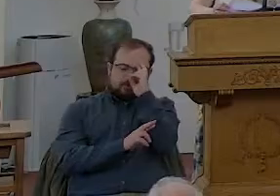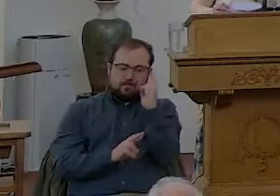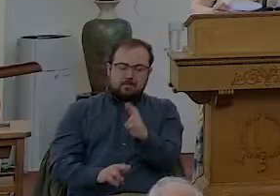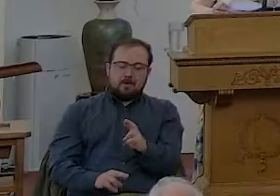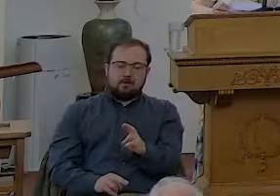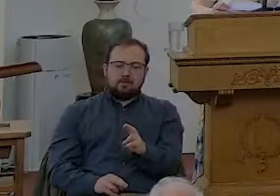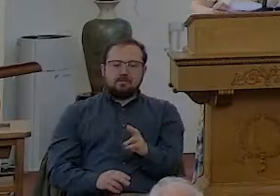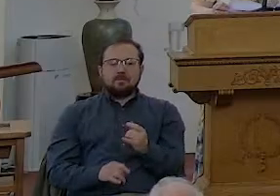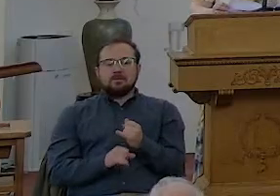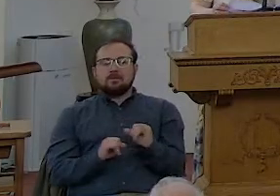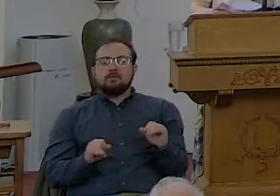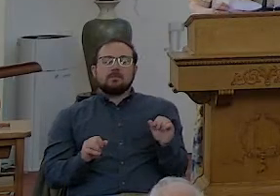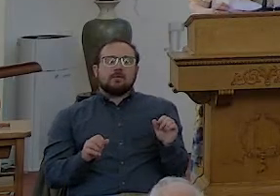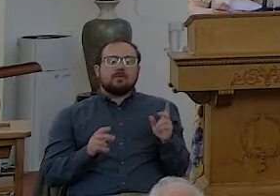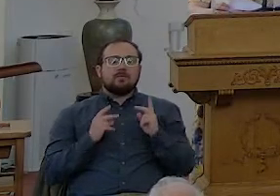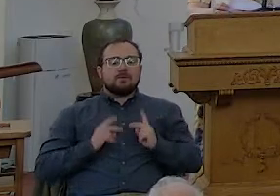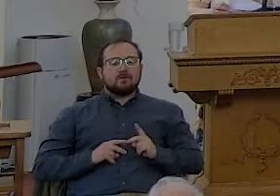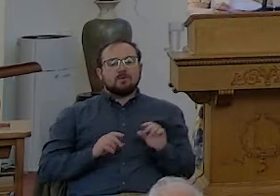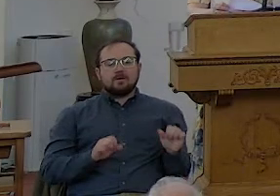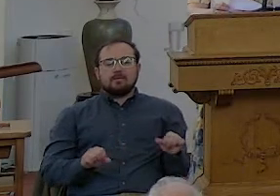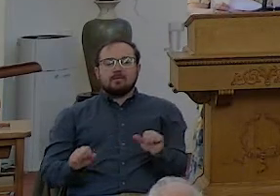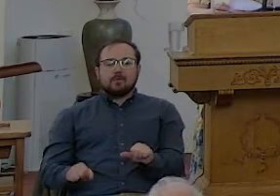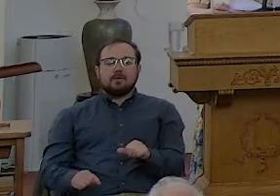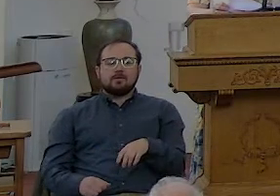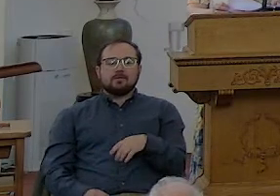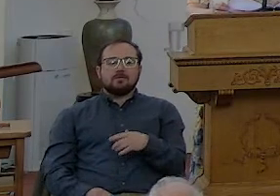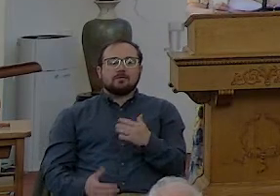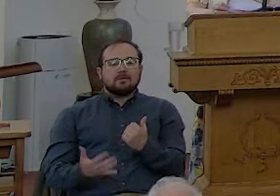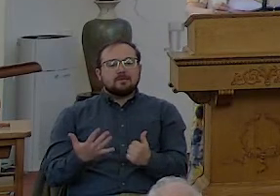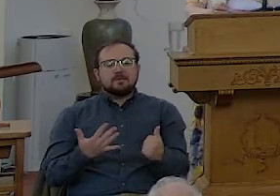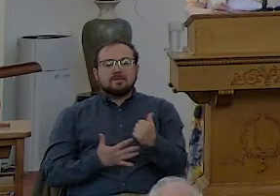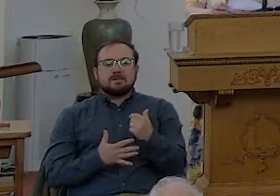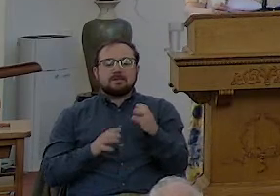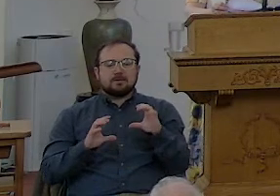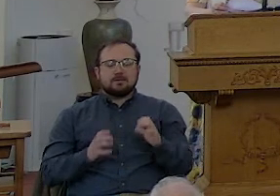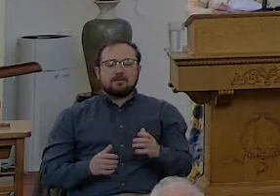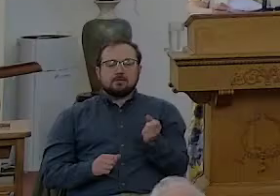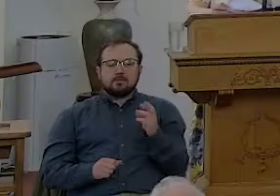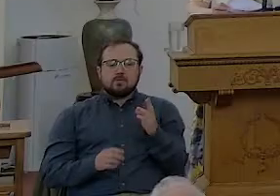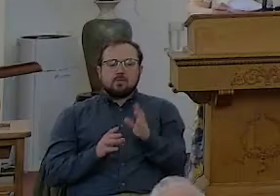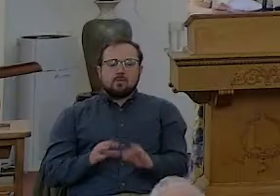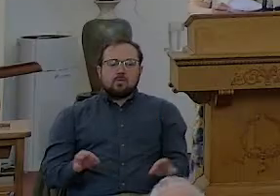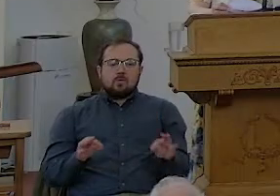of physical capabilities, societal status, or material worth.